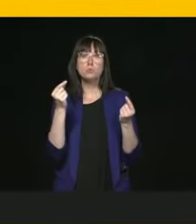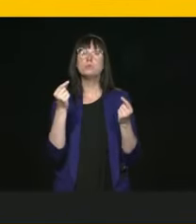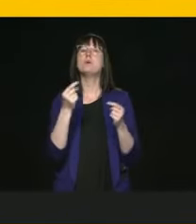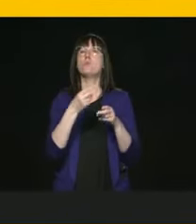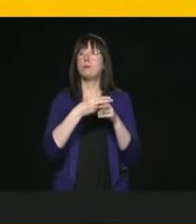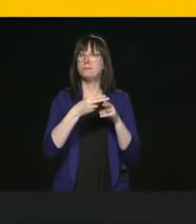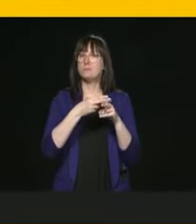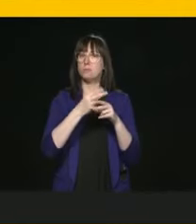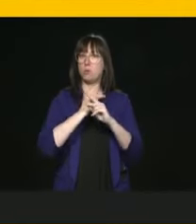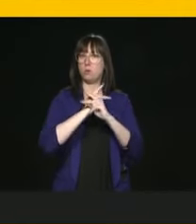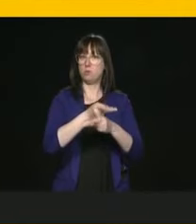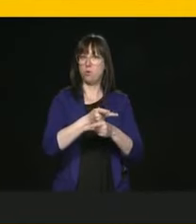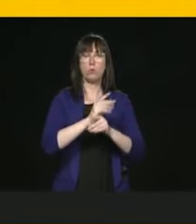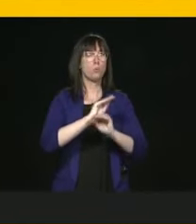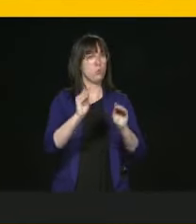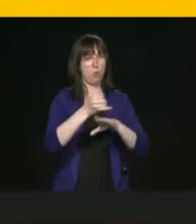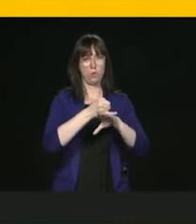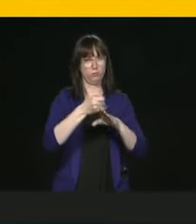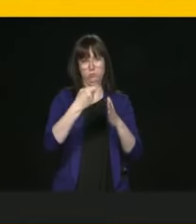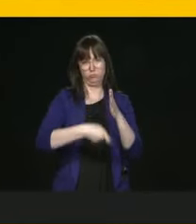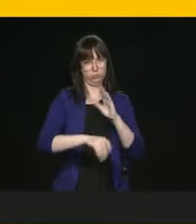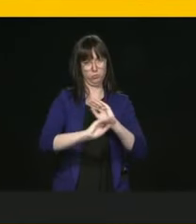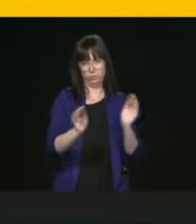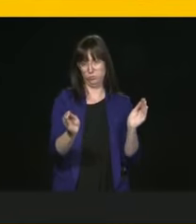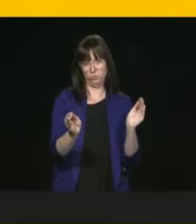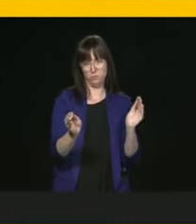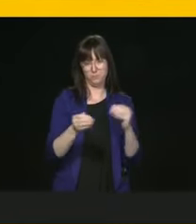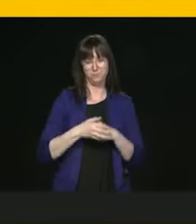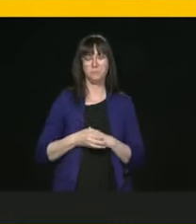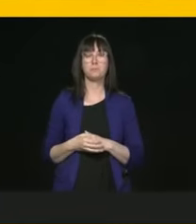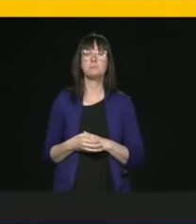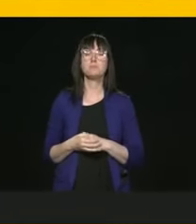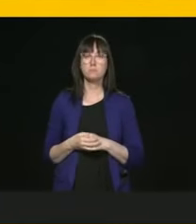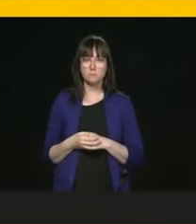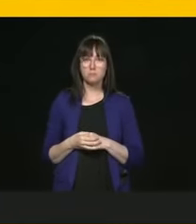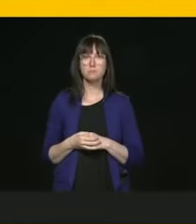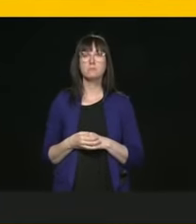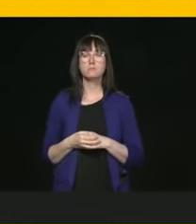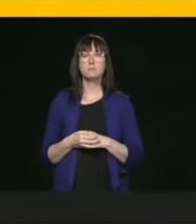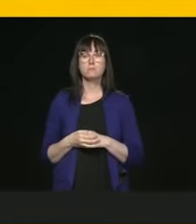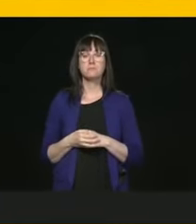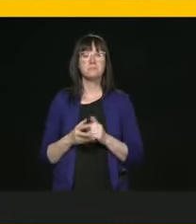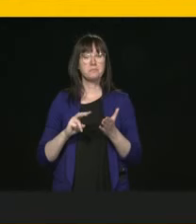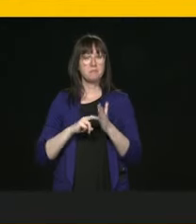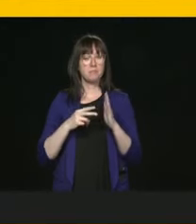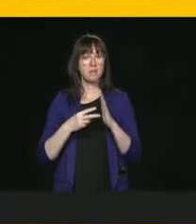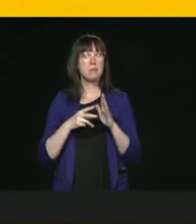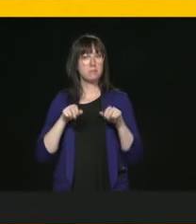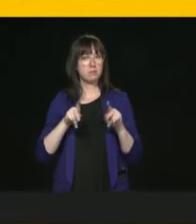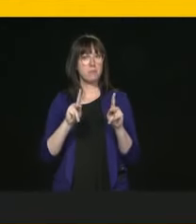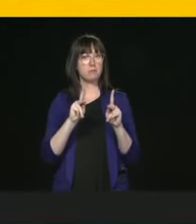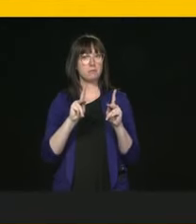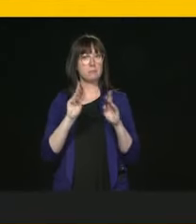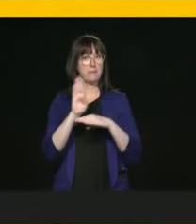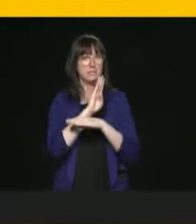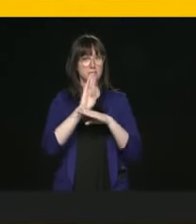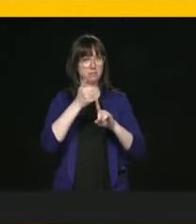and non-refundable contributions so that they can get through this crisis and rebound